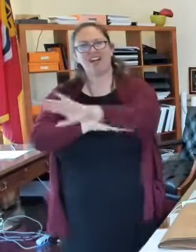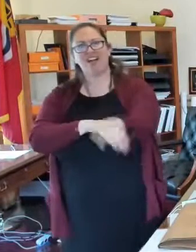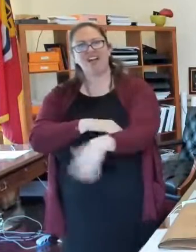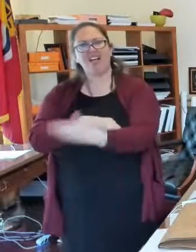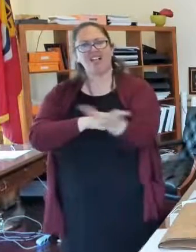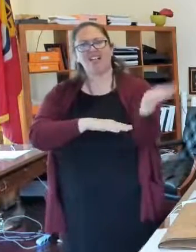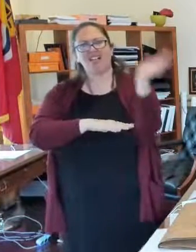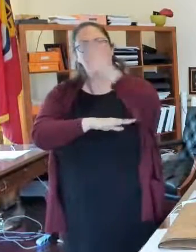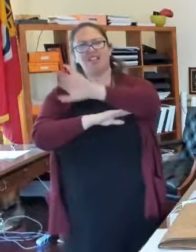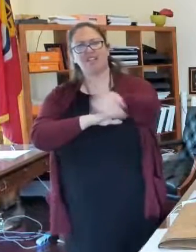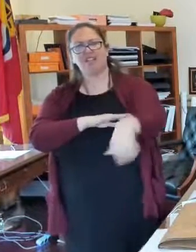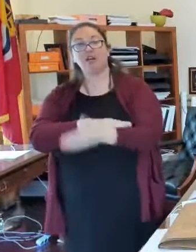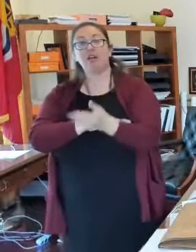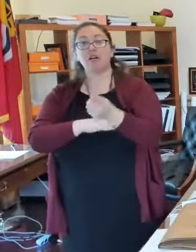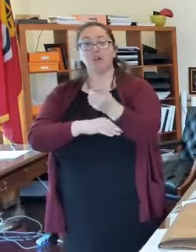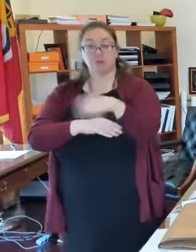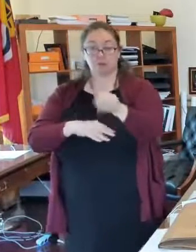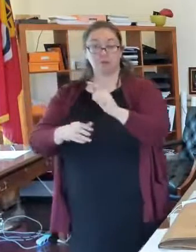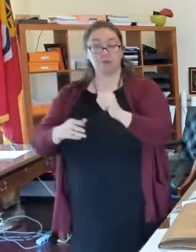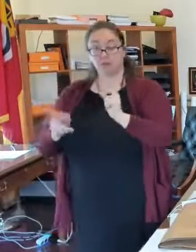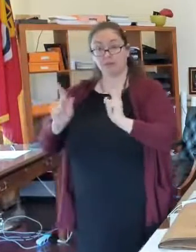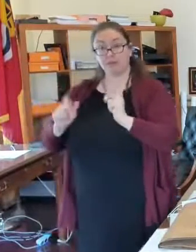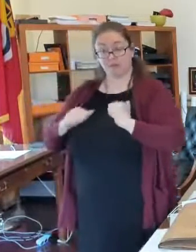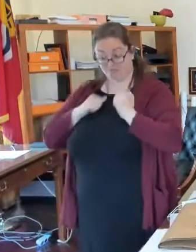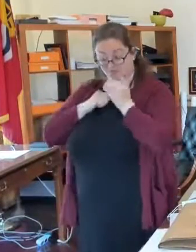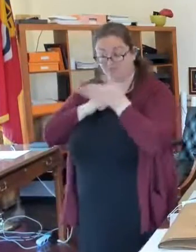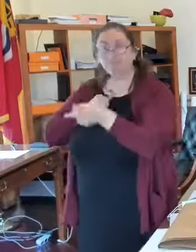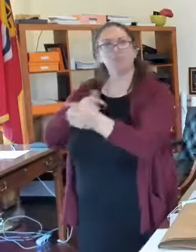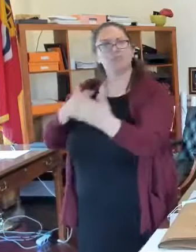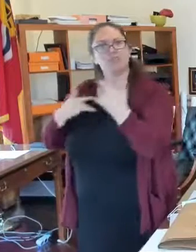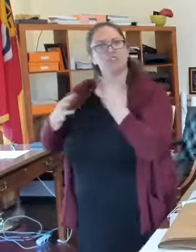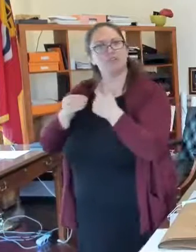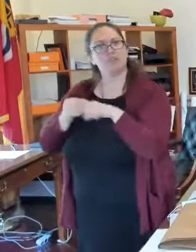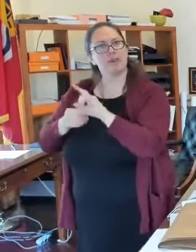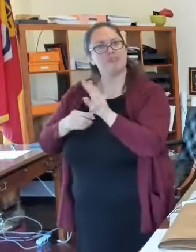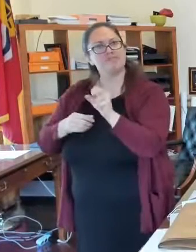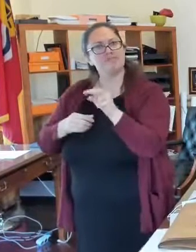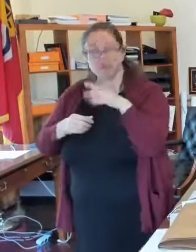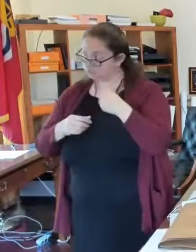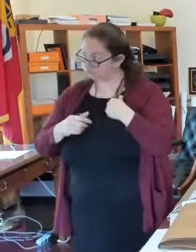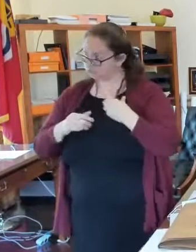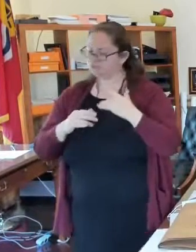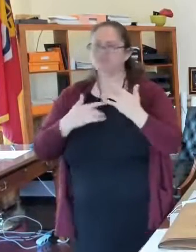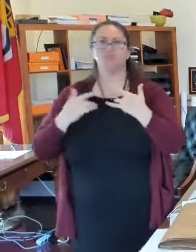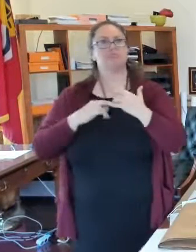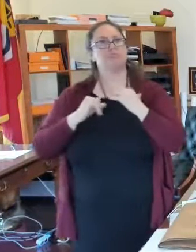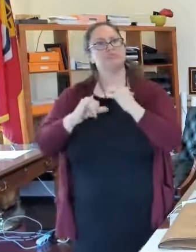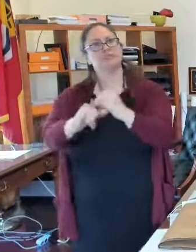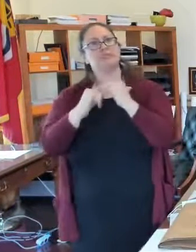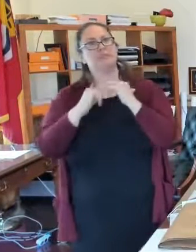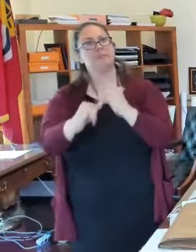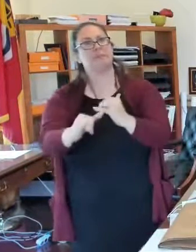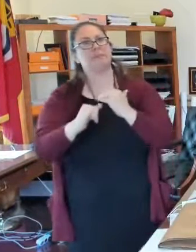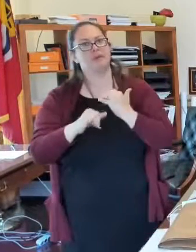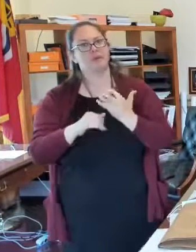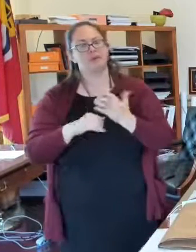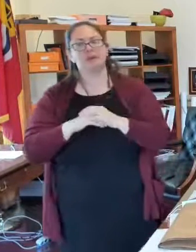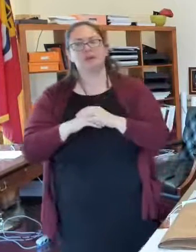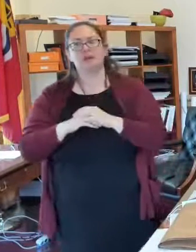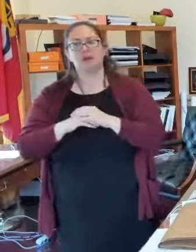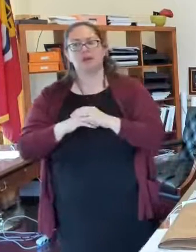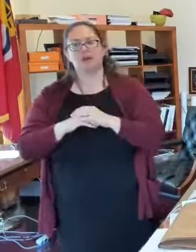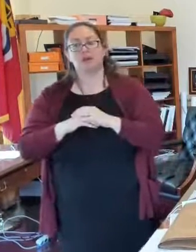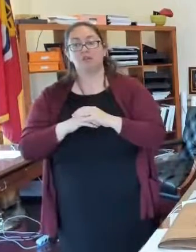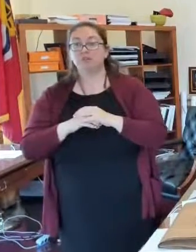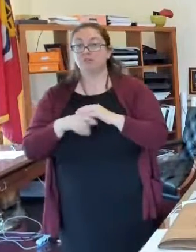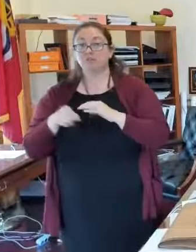appreciate residents who are very concerned about it. I'm extremely concerned about it as well.